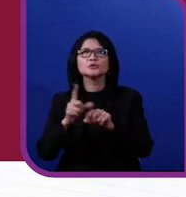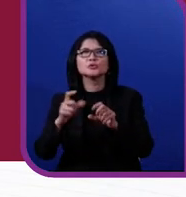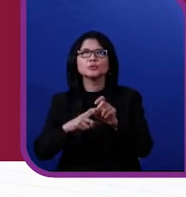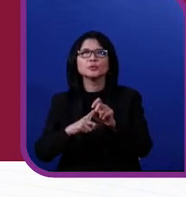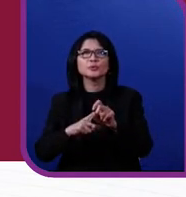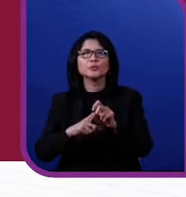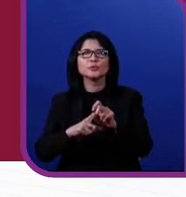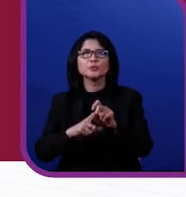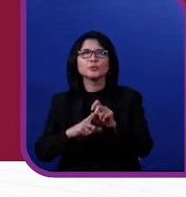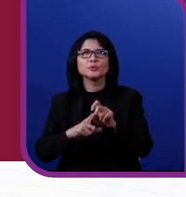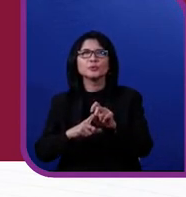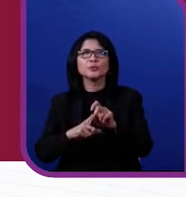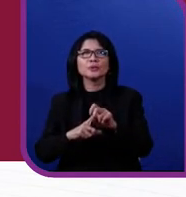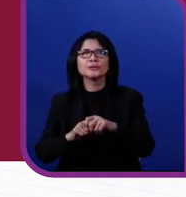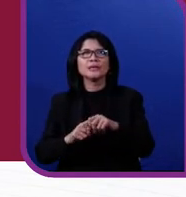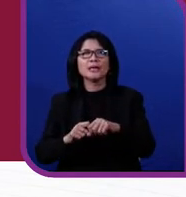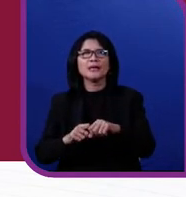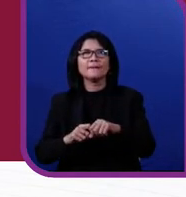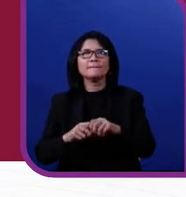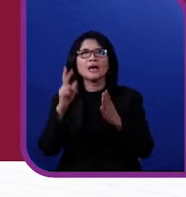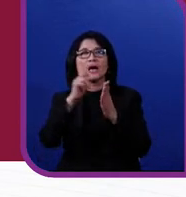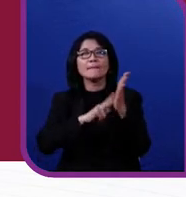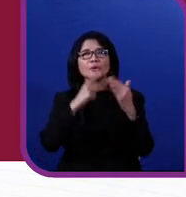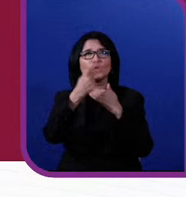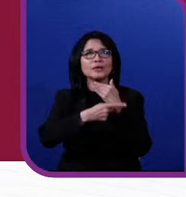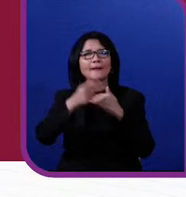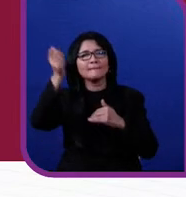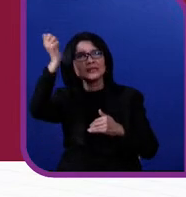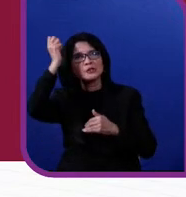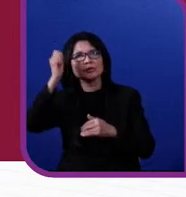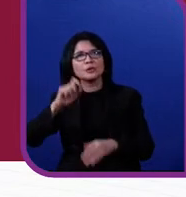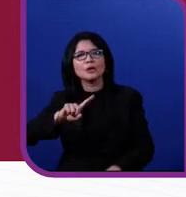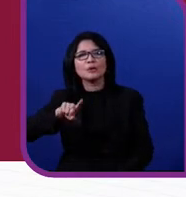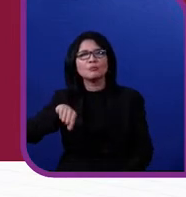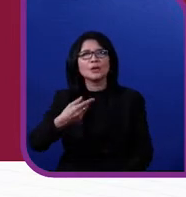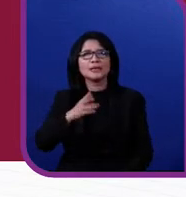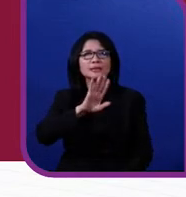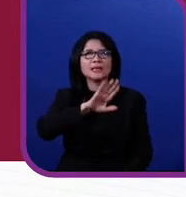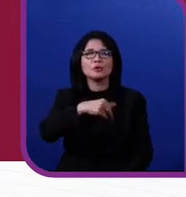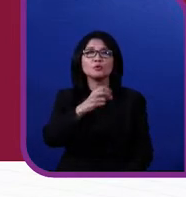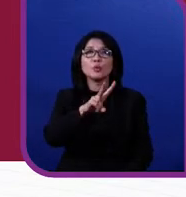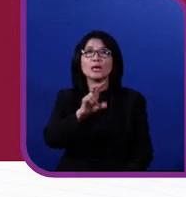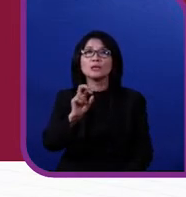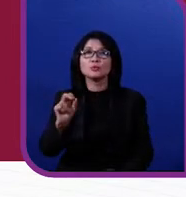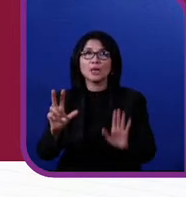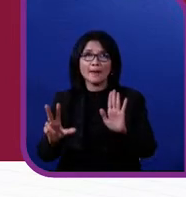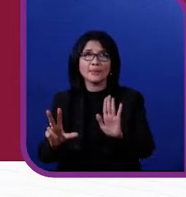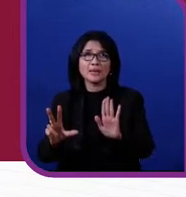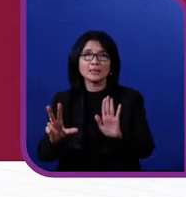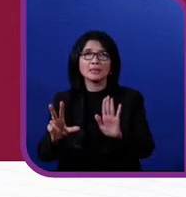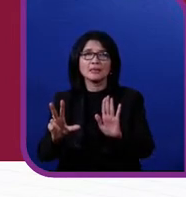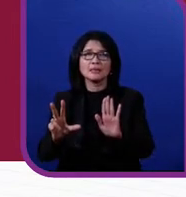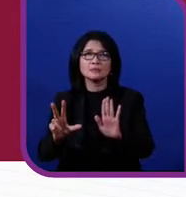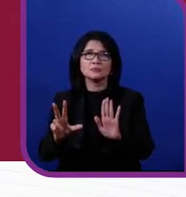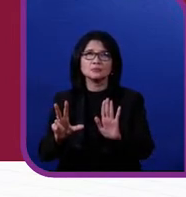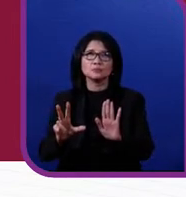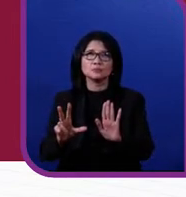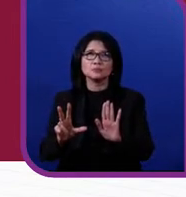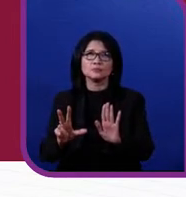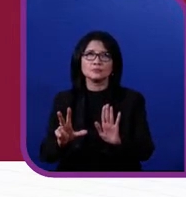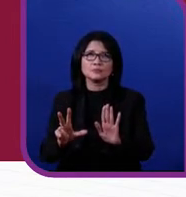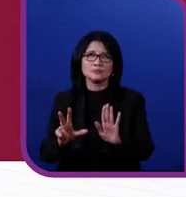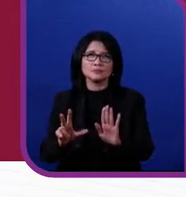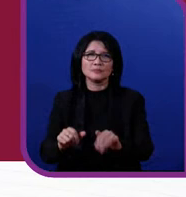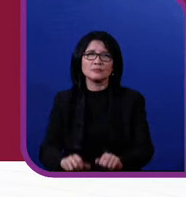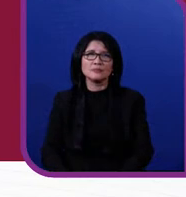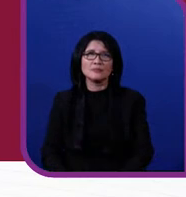install san-x bin Abi isu what we call Green Suko in Global Market and espak lucky